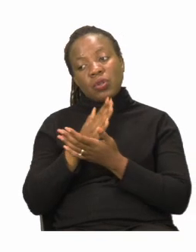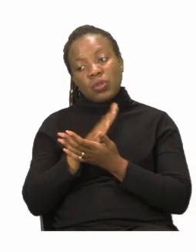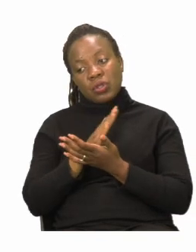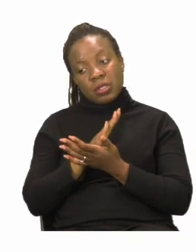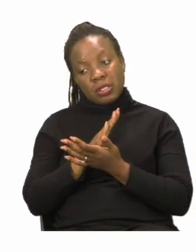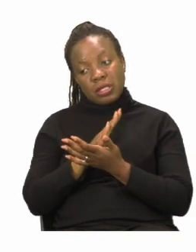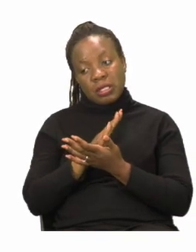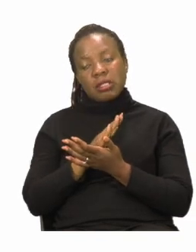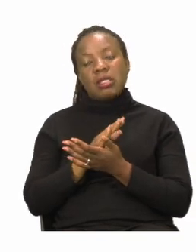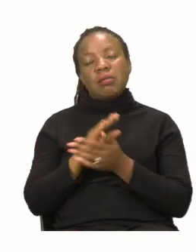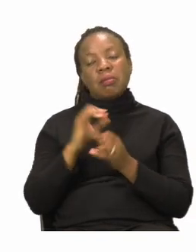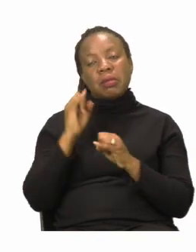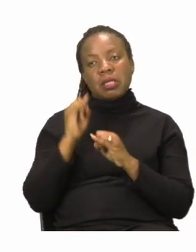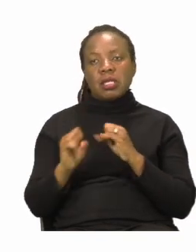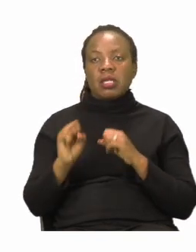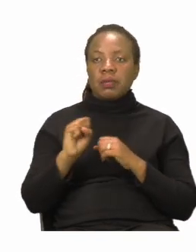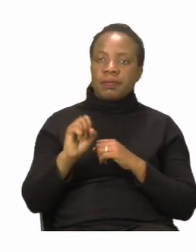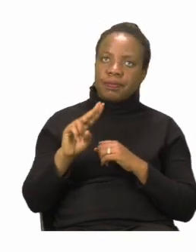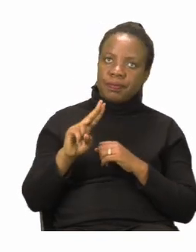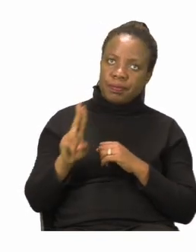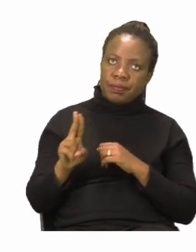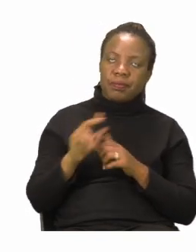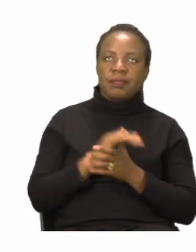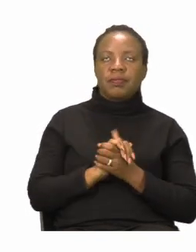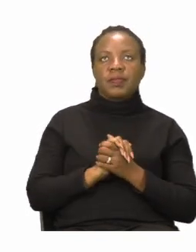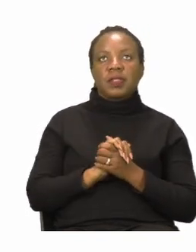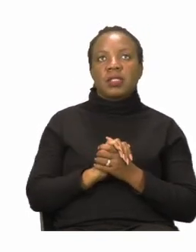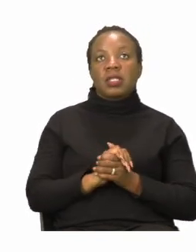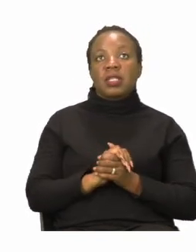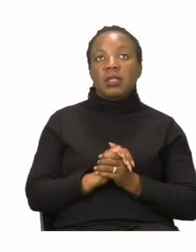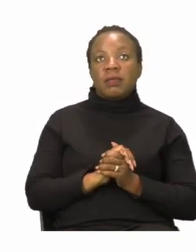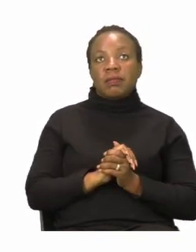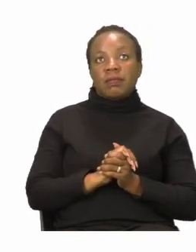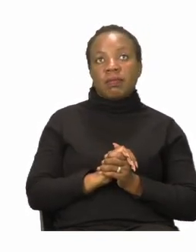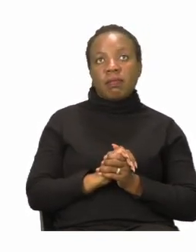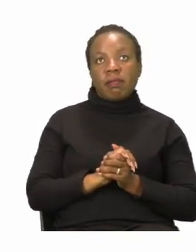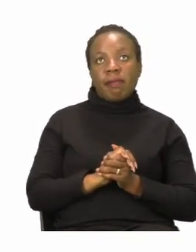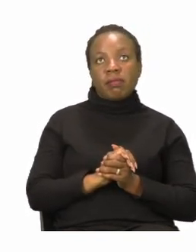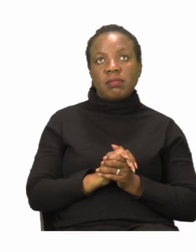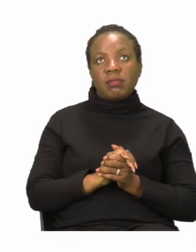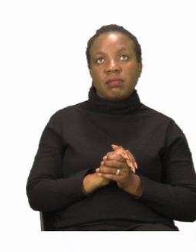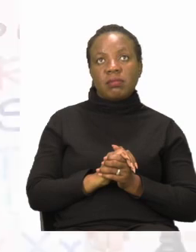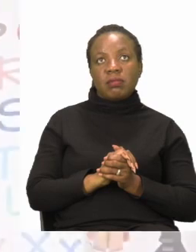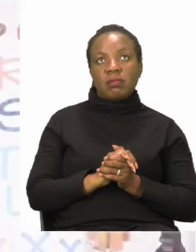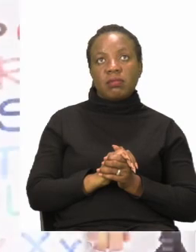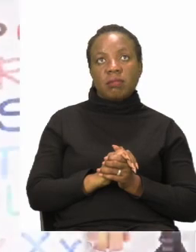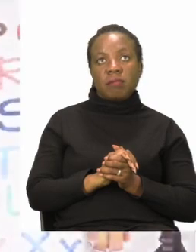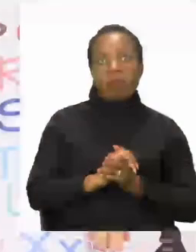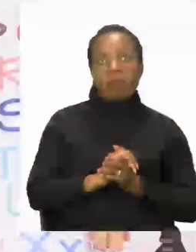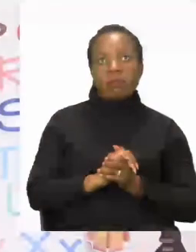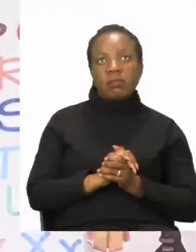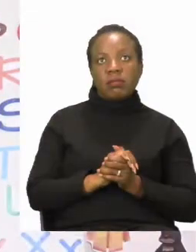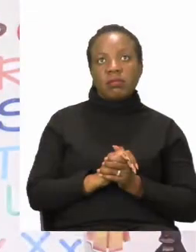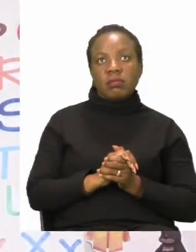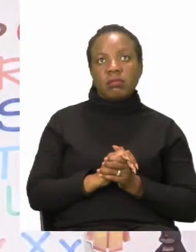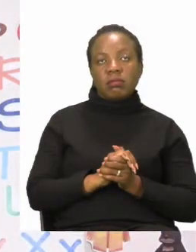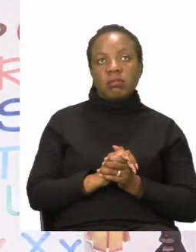Shapes. Do you think that this word could be the word shapes?